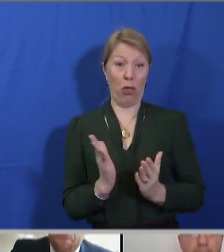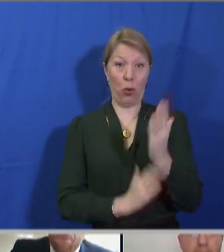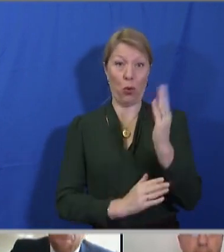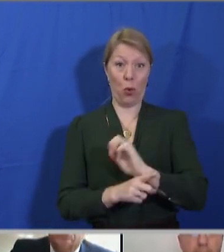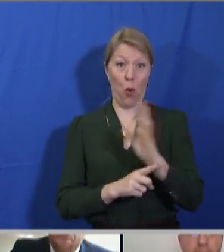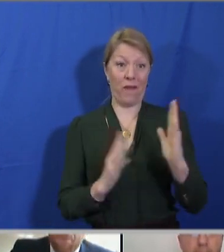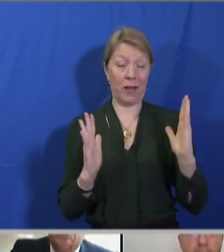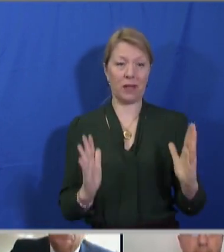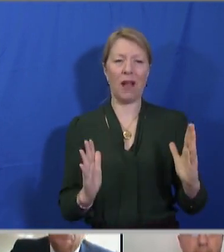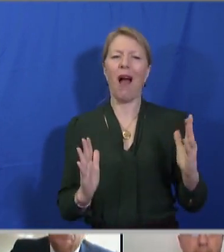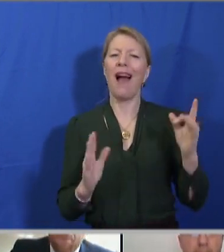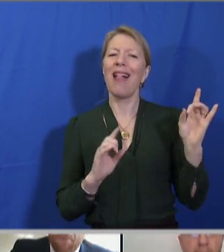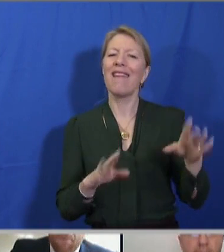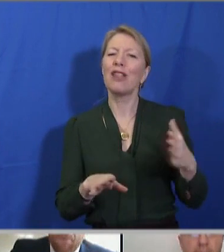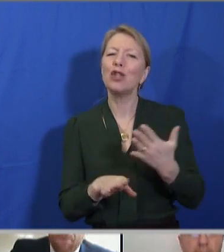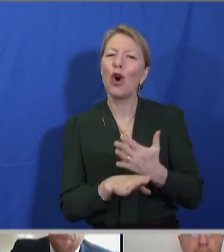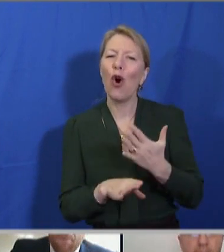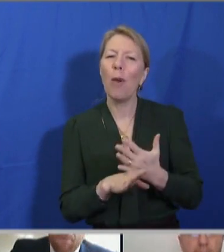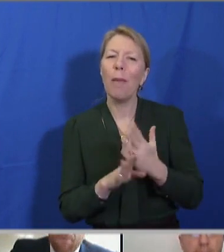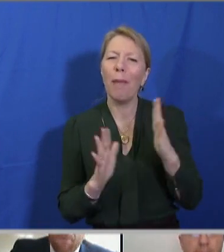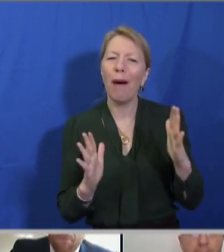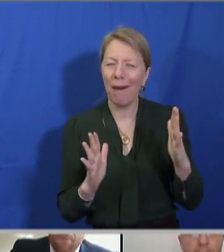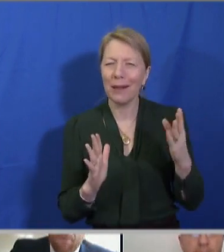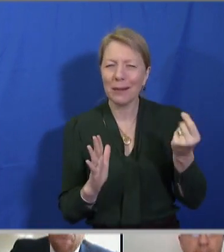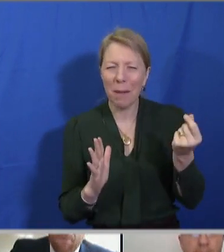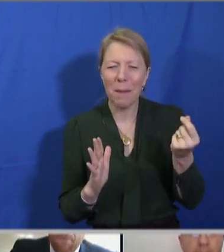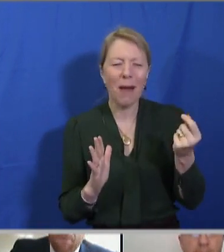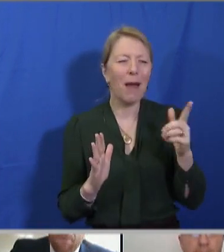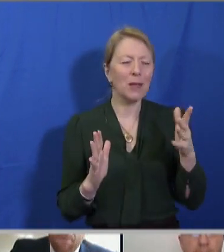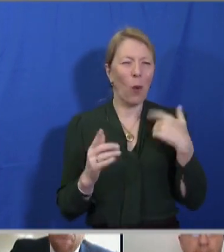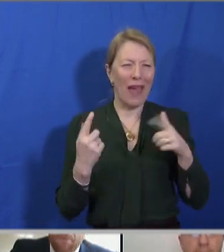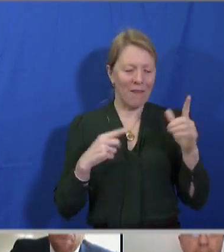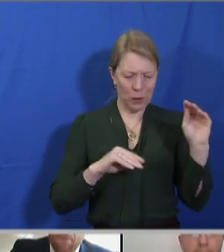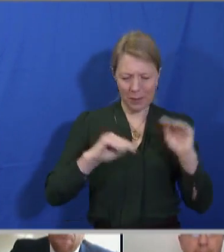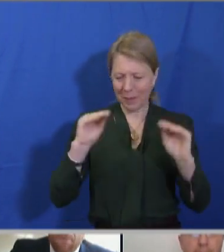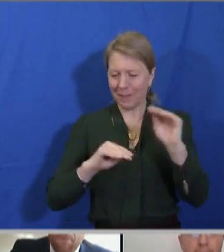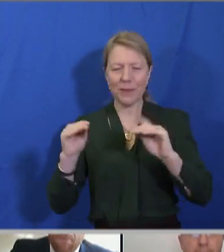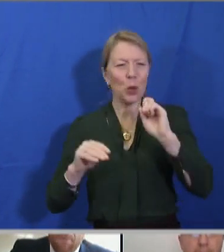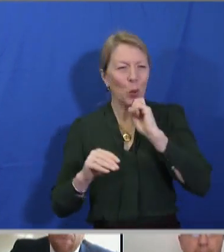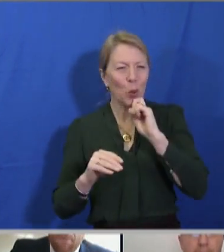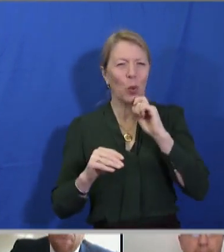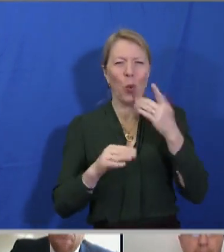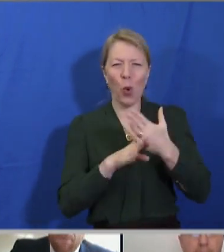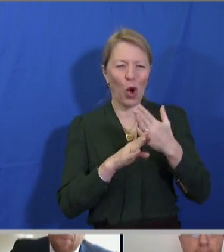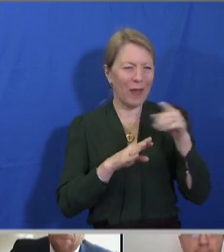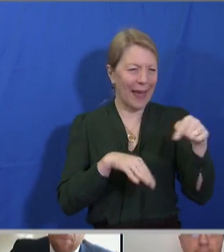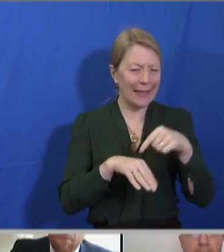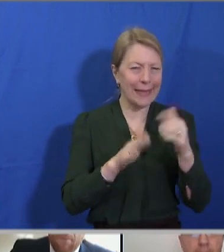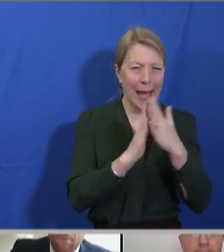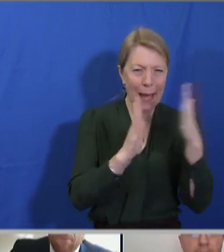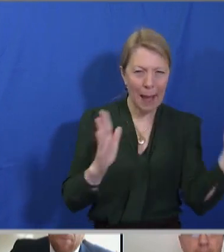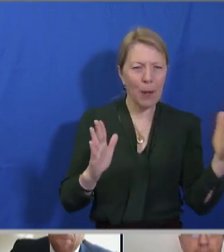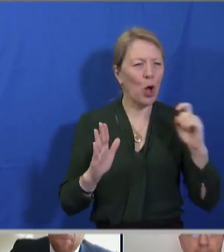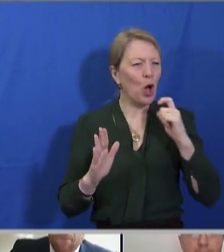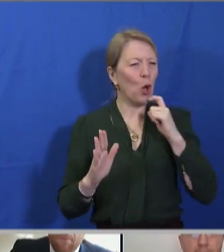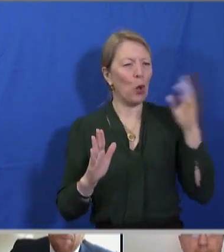ask them to make contact with previous employees to ensure that we can pay that to those employers or those employees. We're rolling that out at the minute.